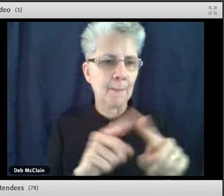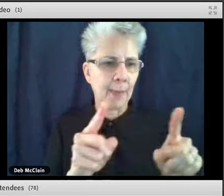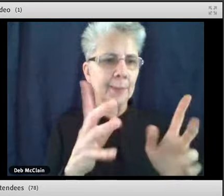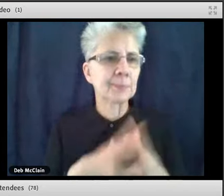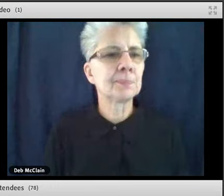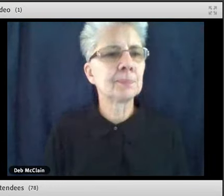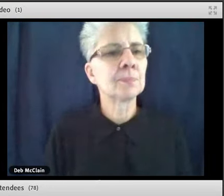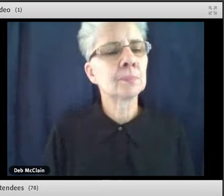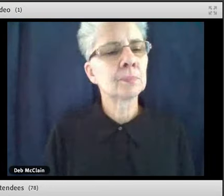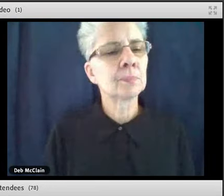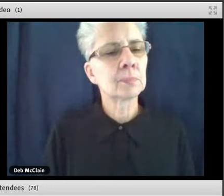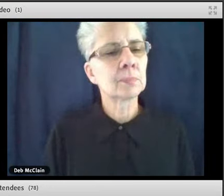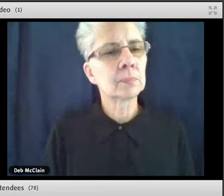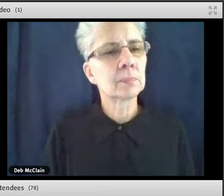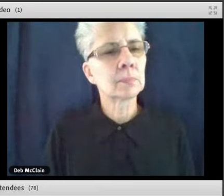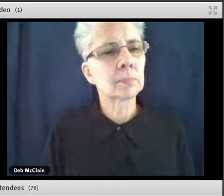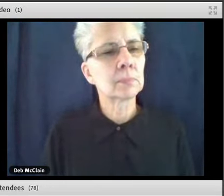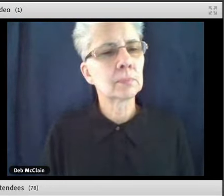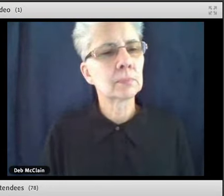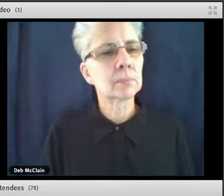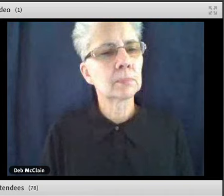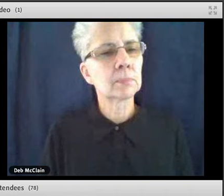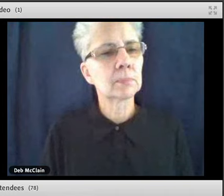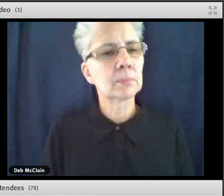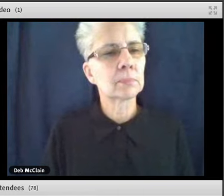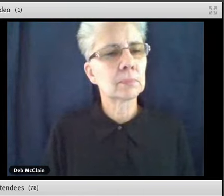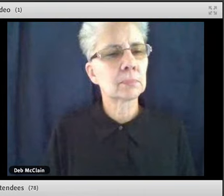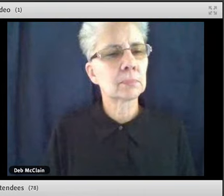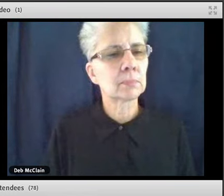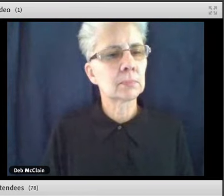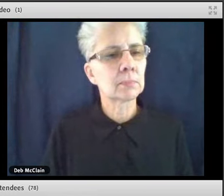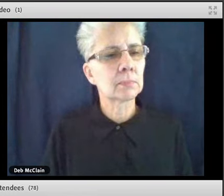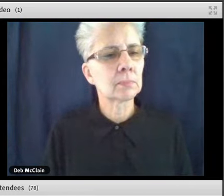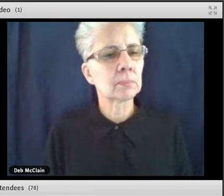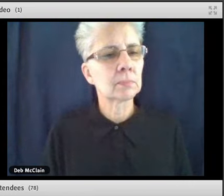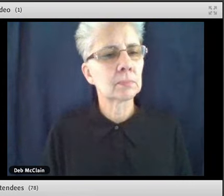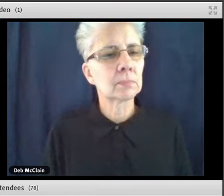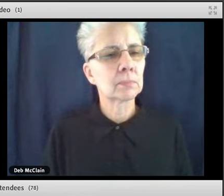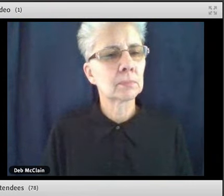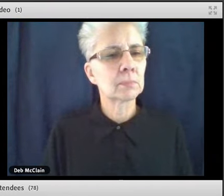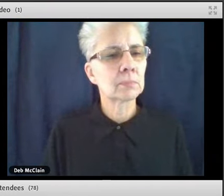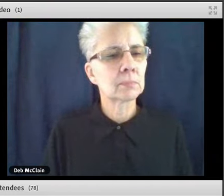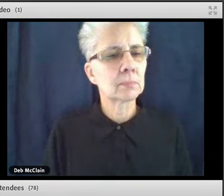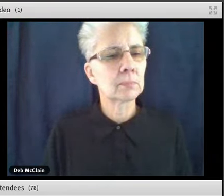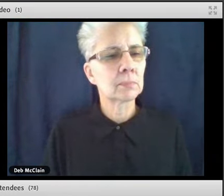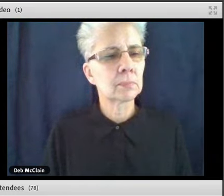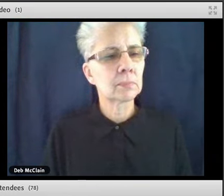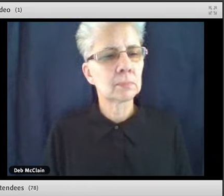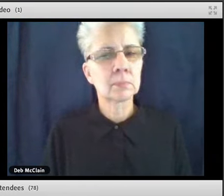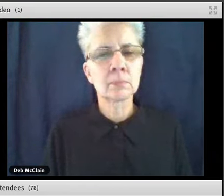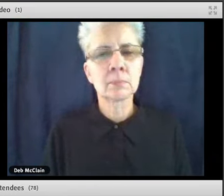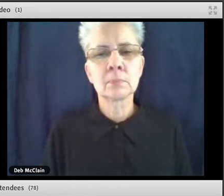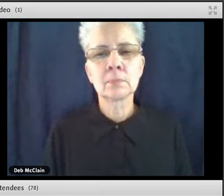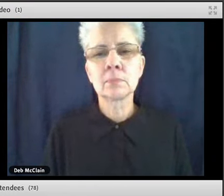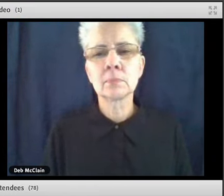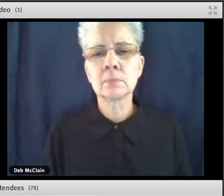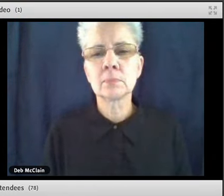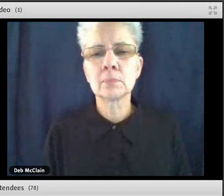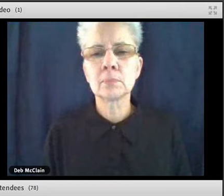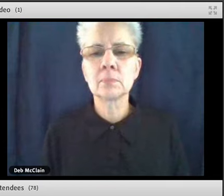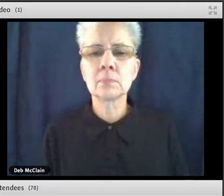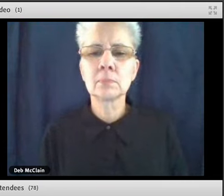time, cases, who is in and out of Florida, and the age range of the cases, and it just kind of gives